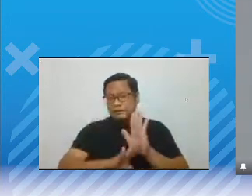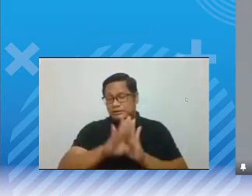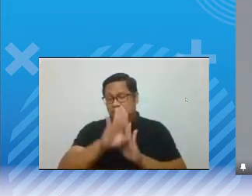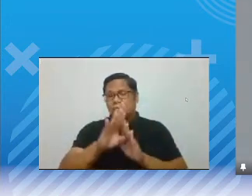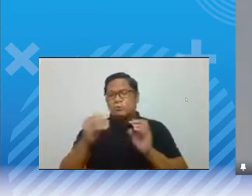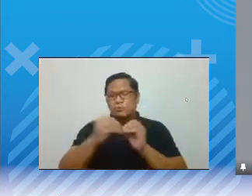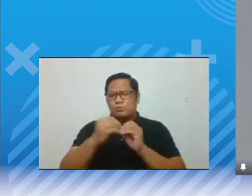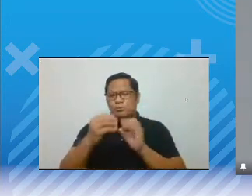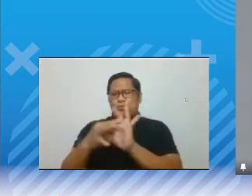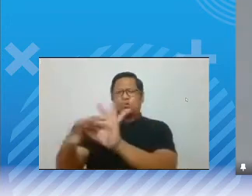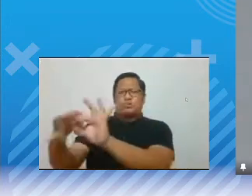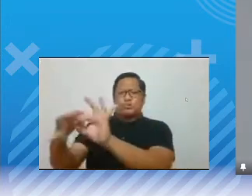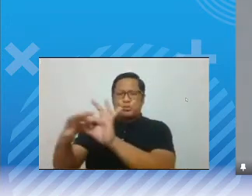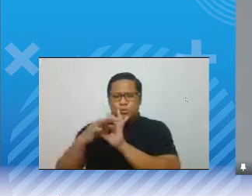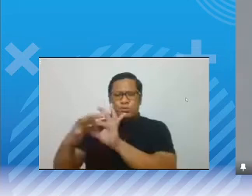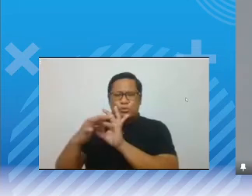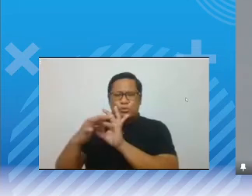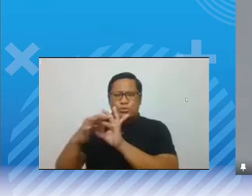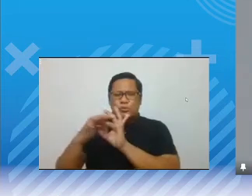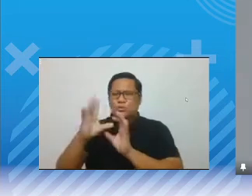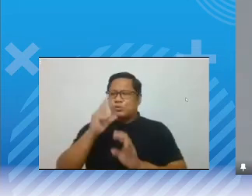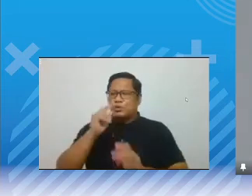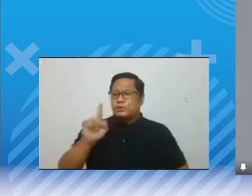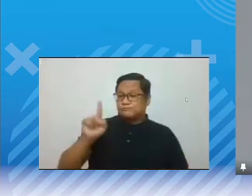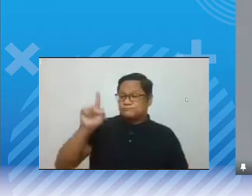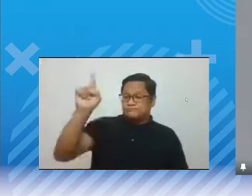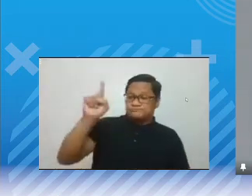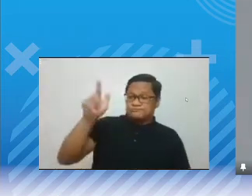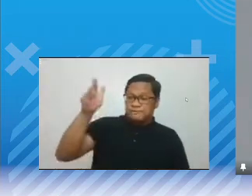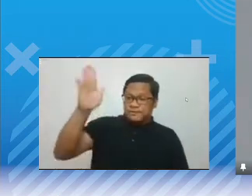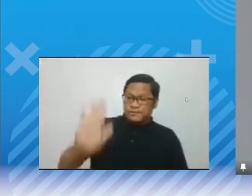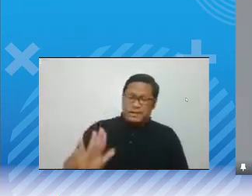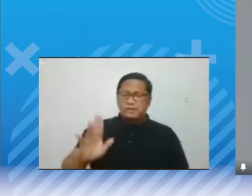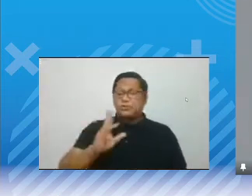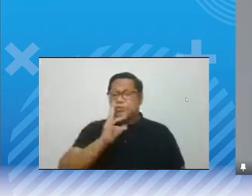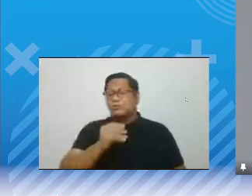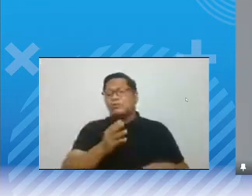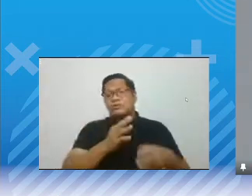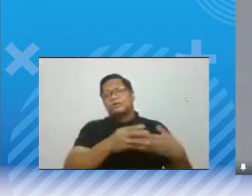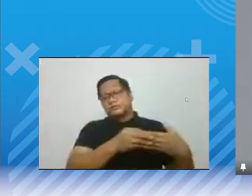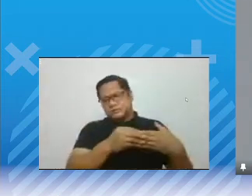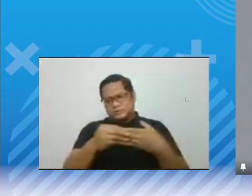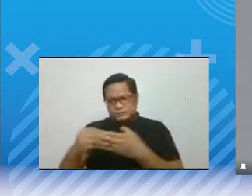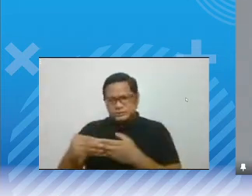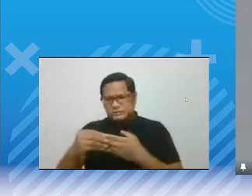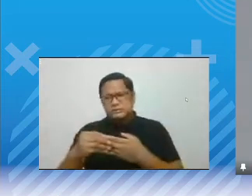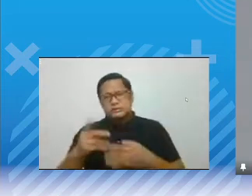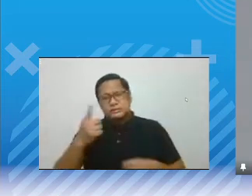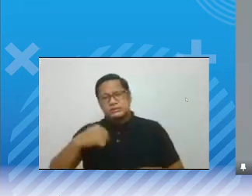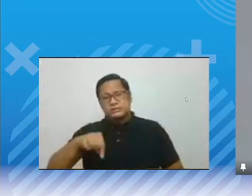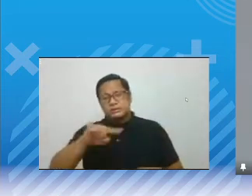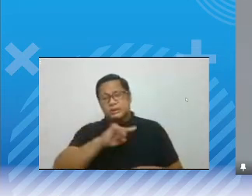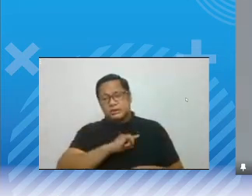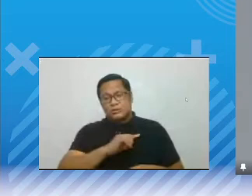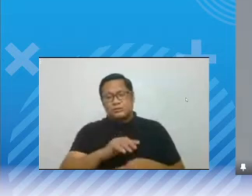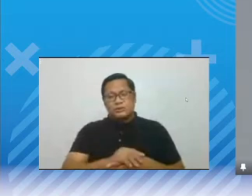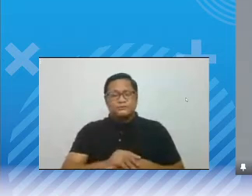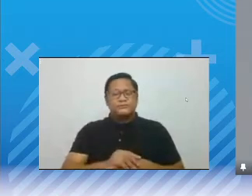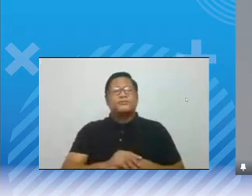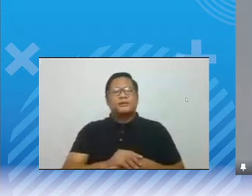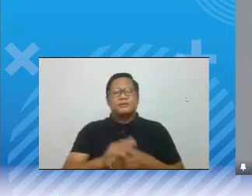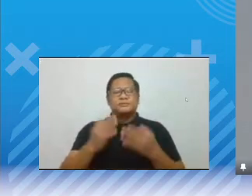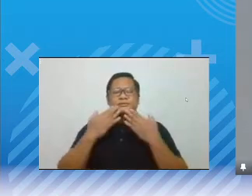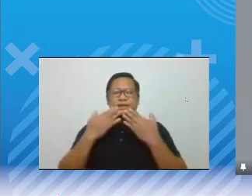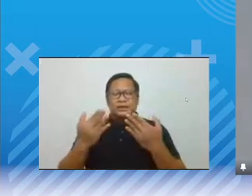with the supreme being who is God, who can direct us and redirect our intention. So thank you. Let's